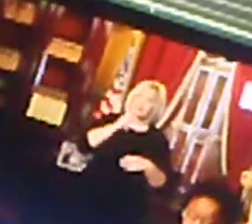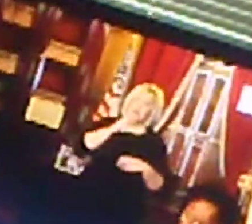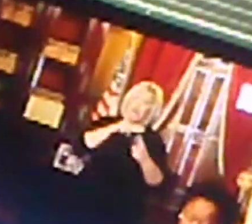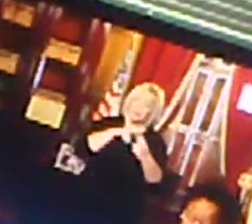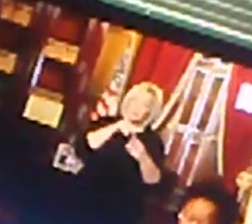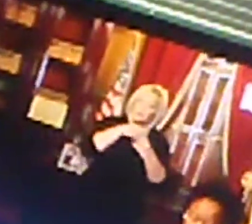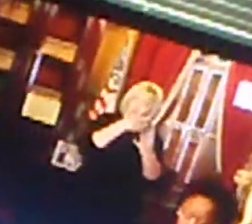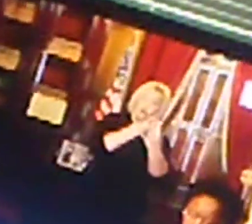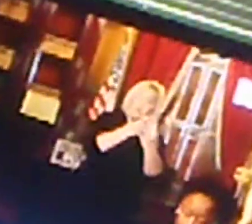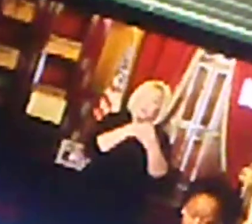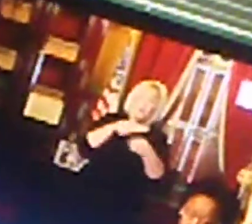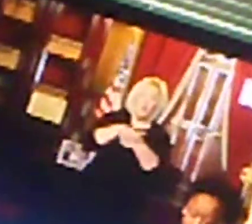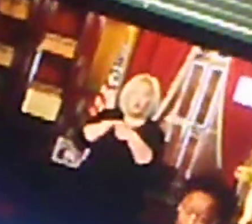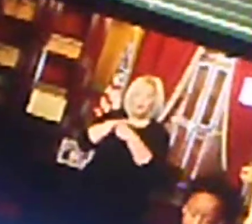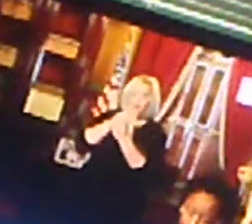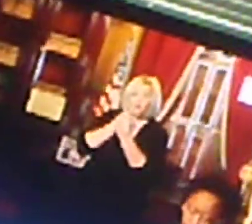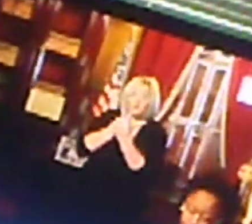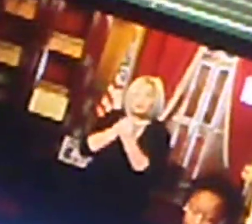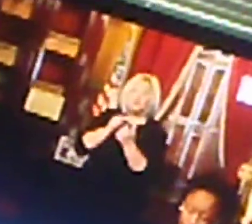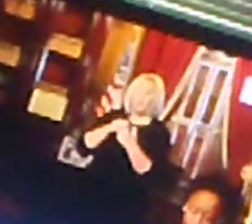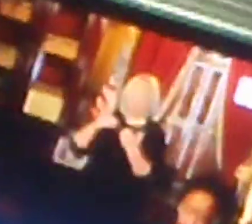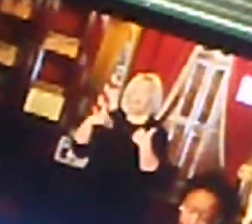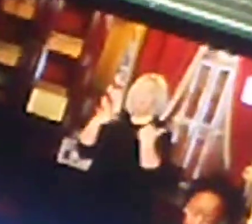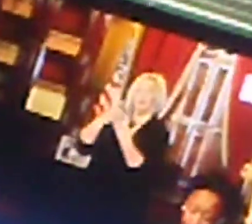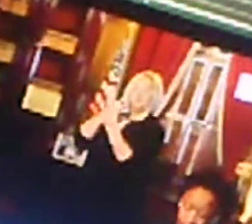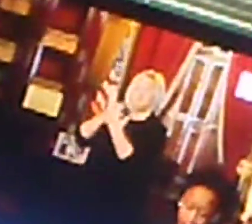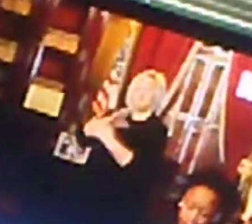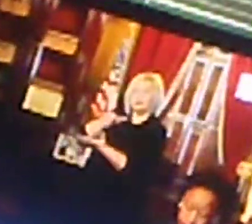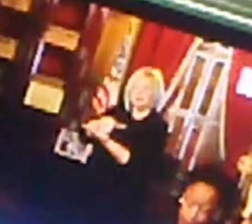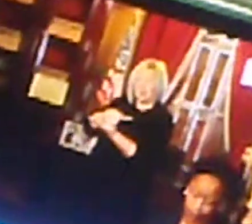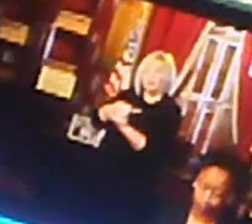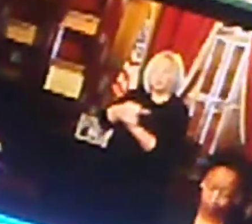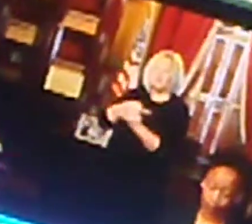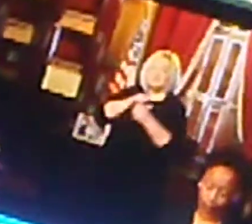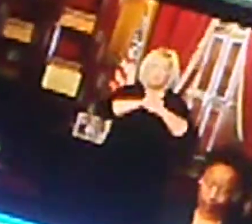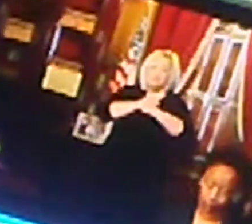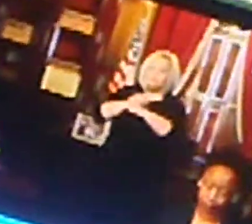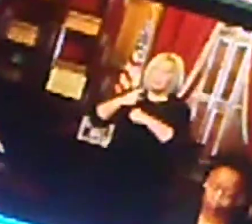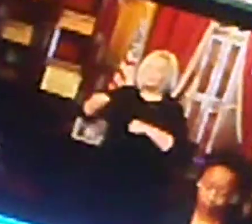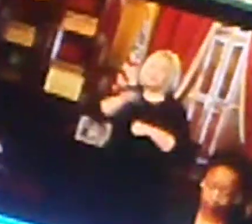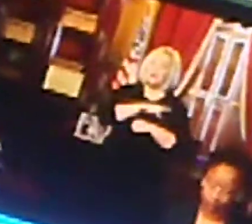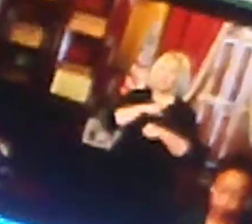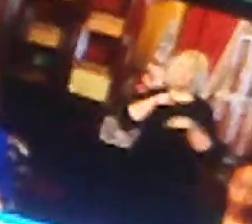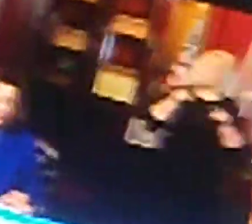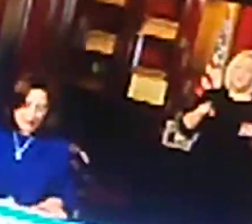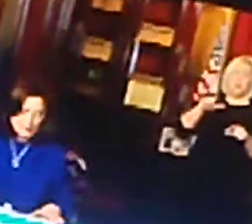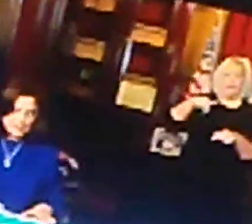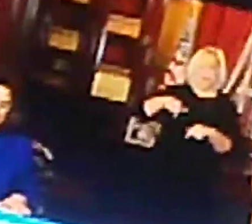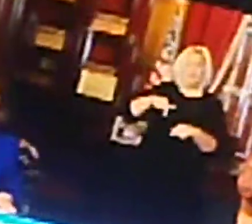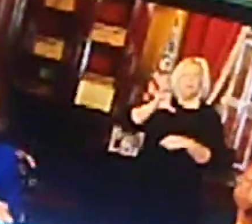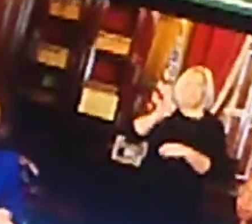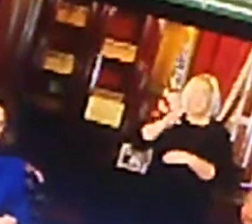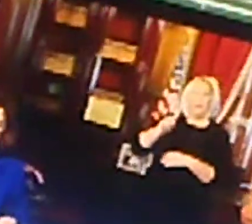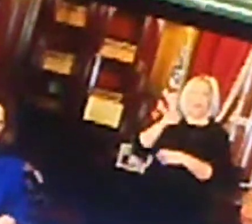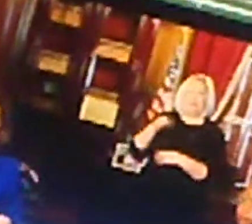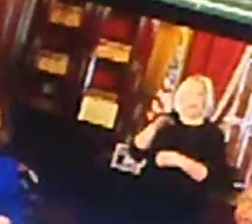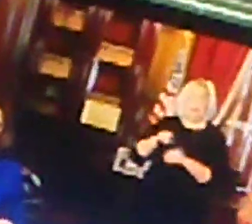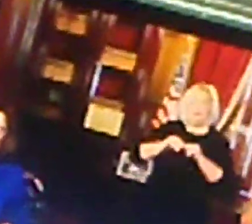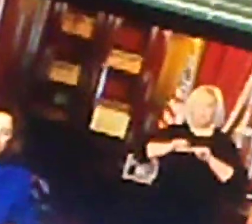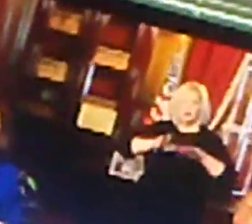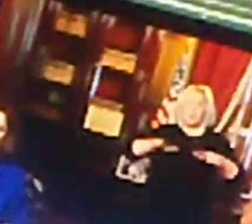and local lockups in juvenile detention centers during the ongoing COVID-19 pandemic. And